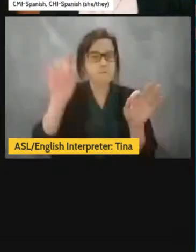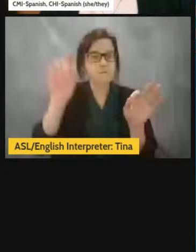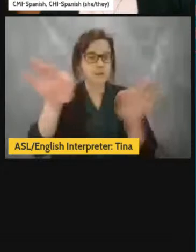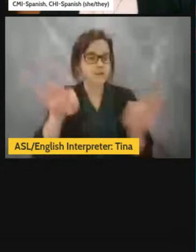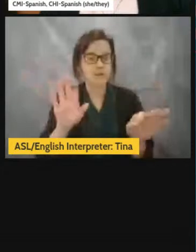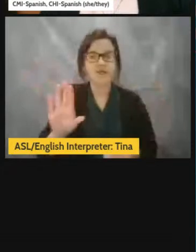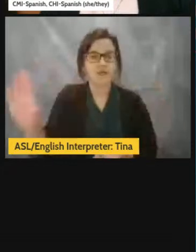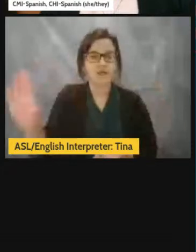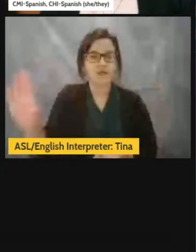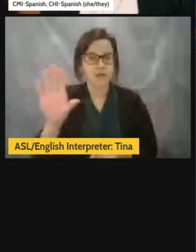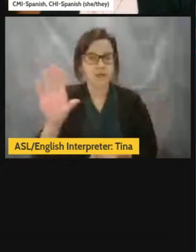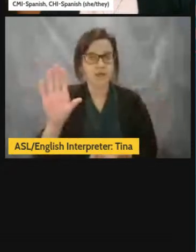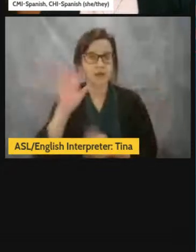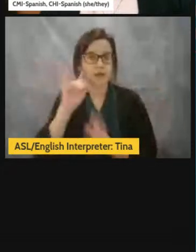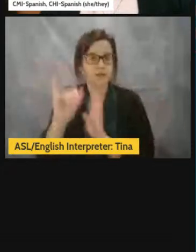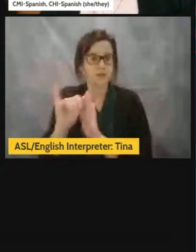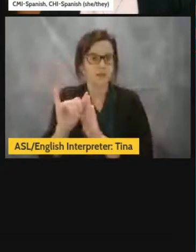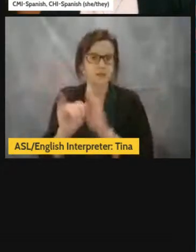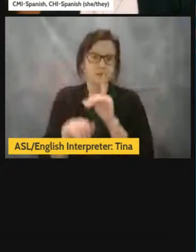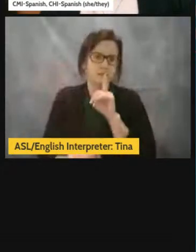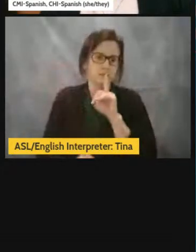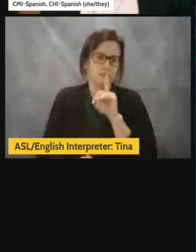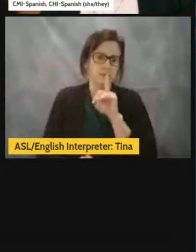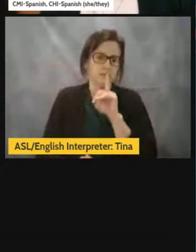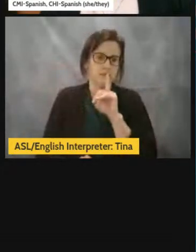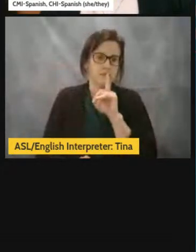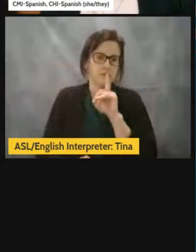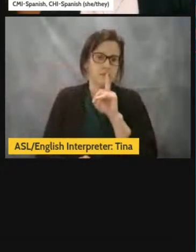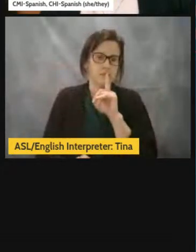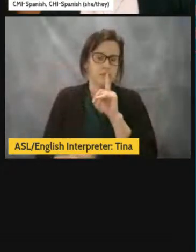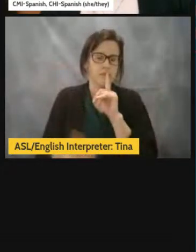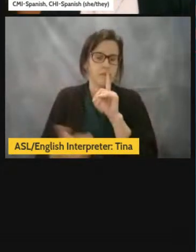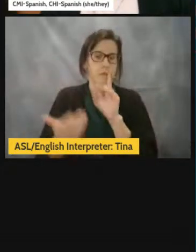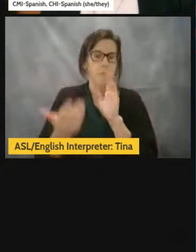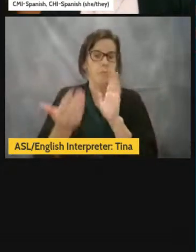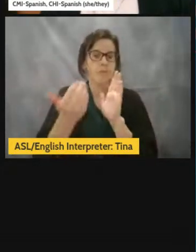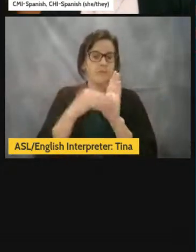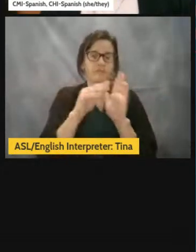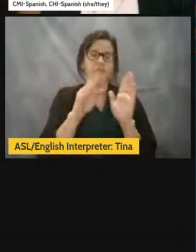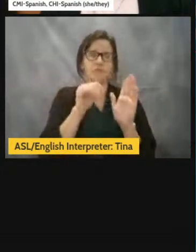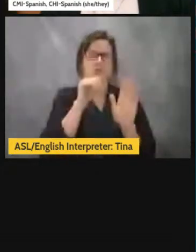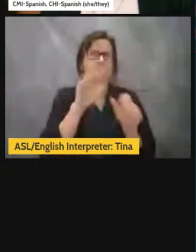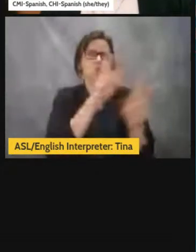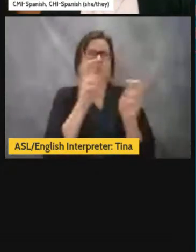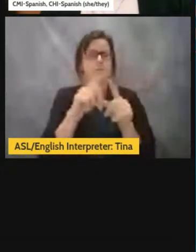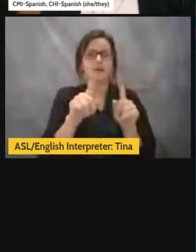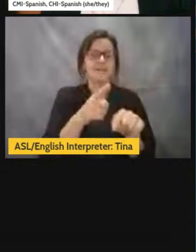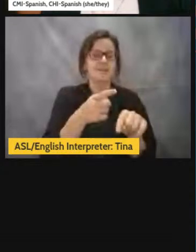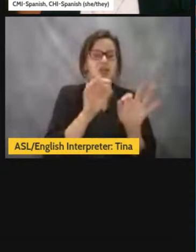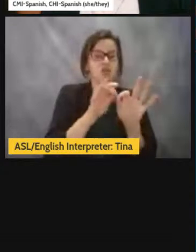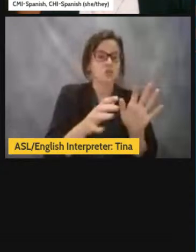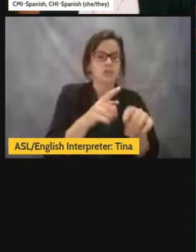cannot and should not inflict harm on others. Okay?